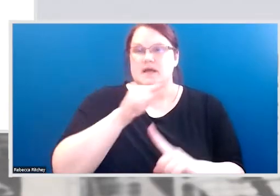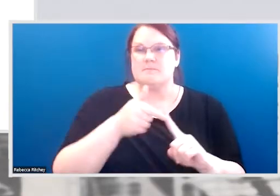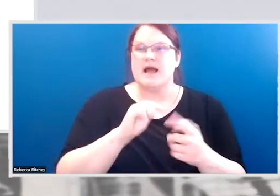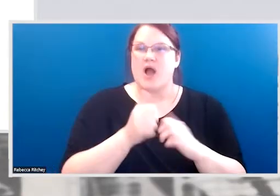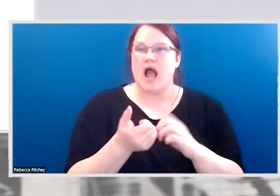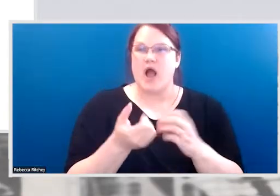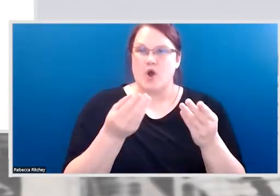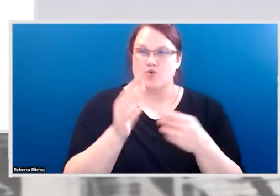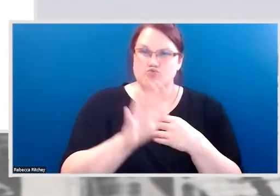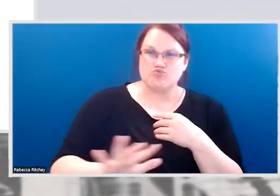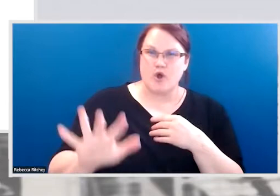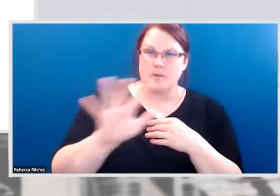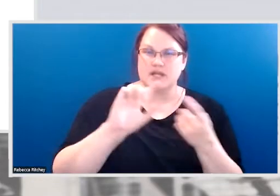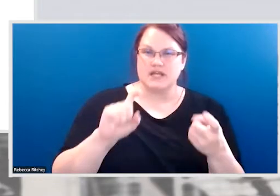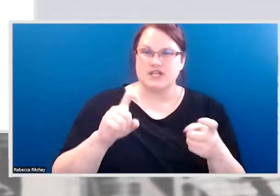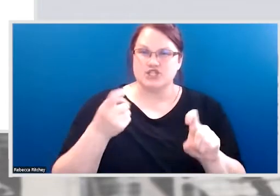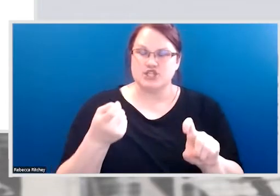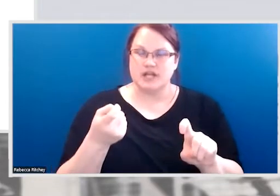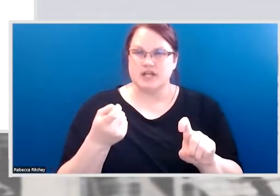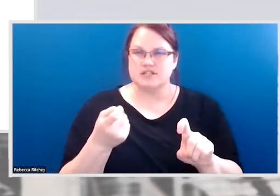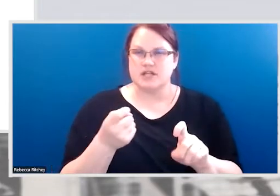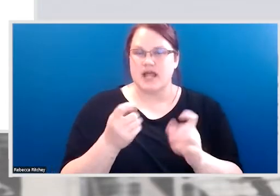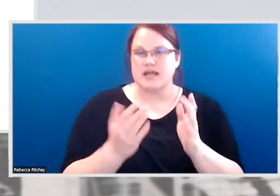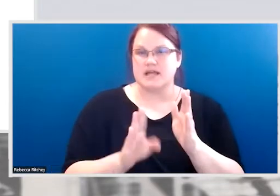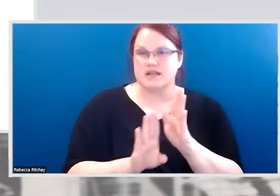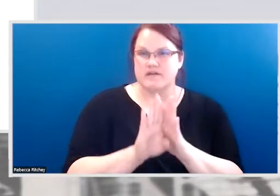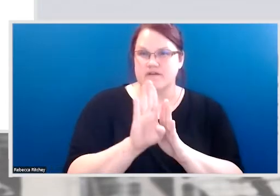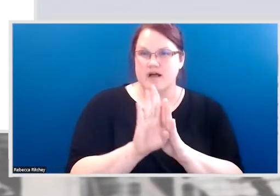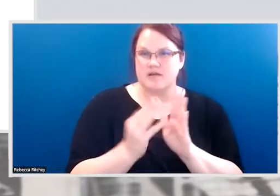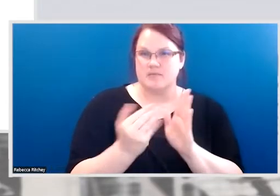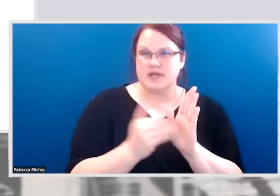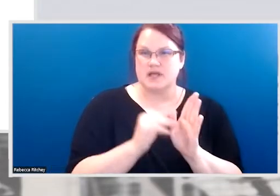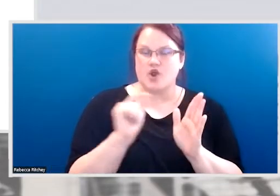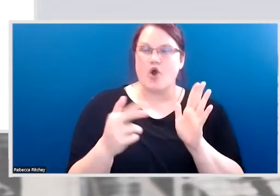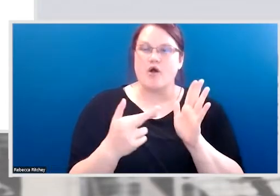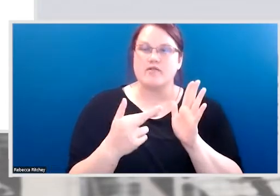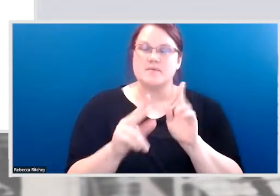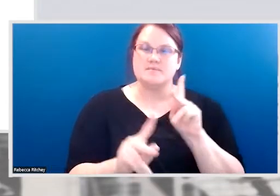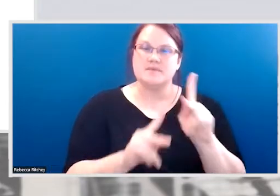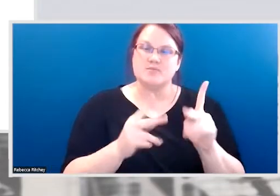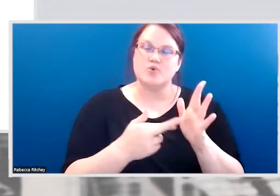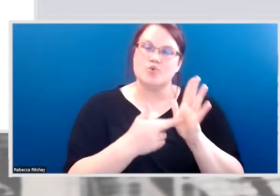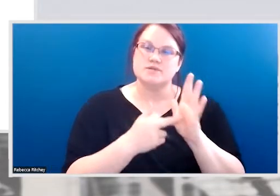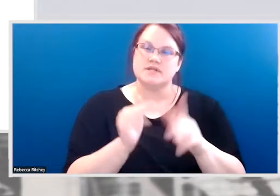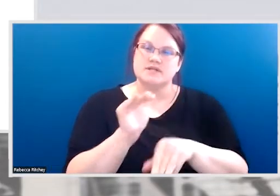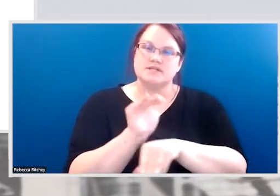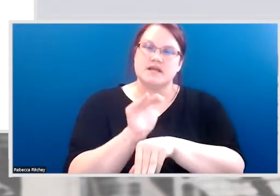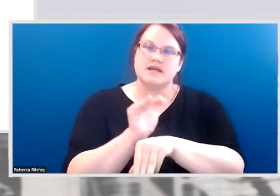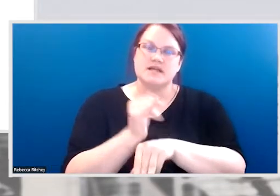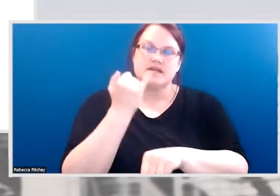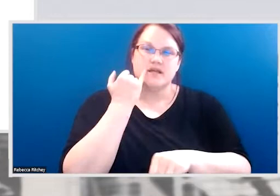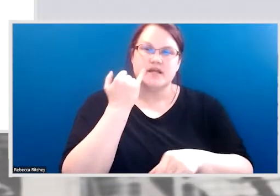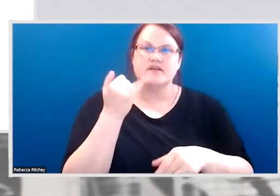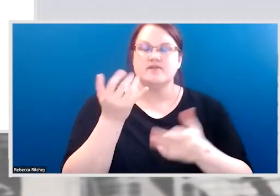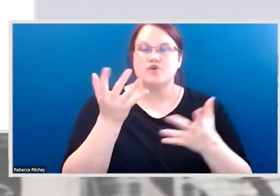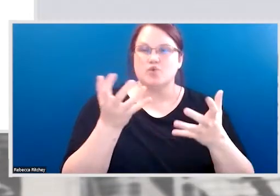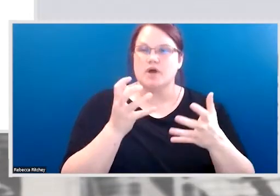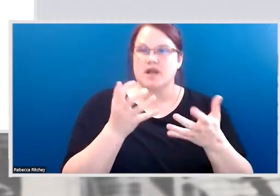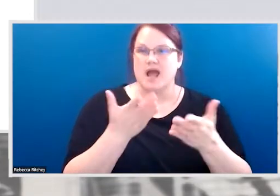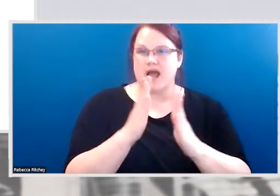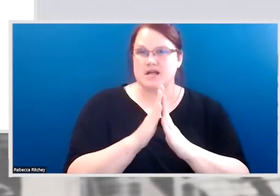from blighted into redeveloped, all those parties are kind of represented tonight. So if you have questions about that life cycle, this is the right group to talk